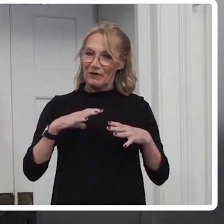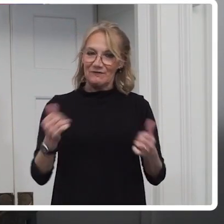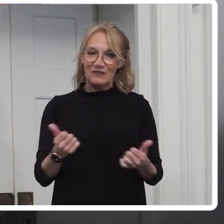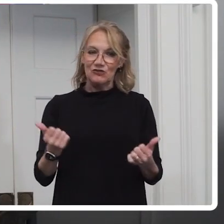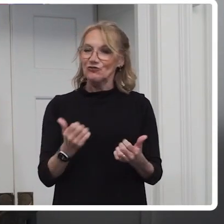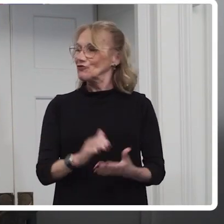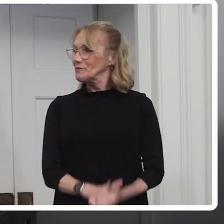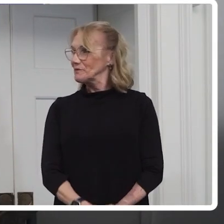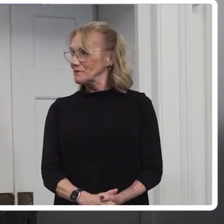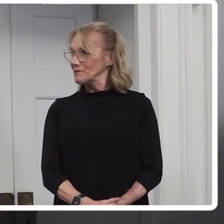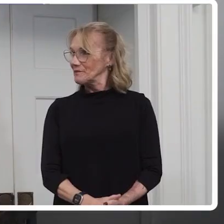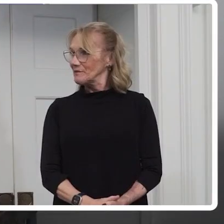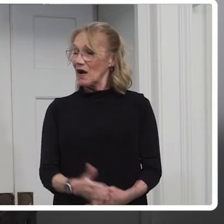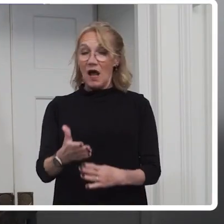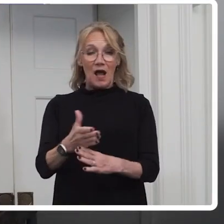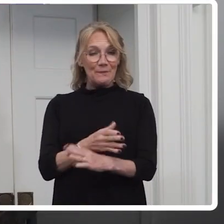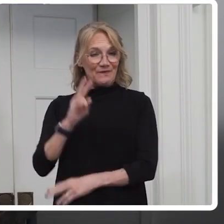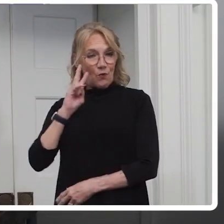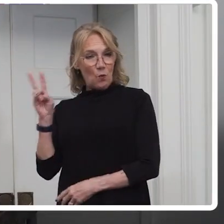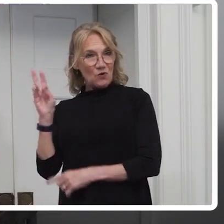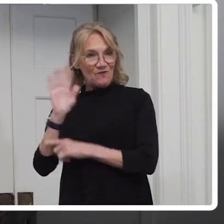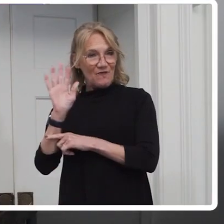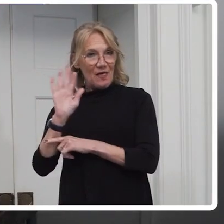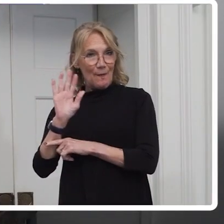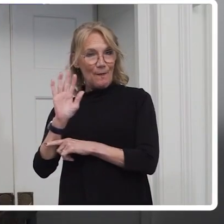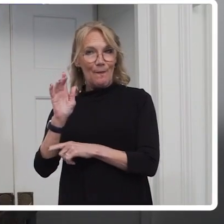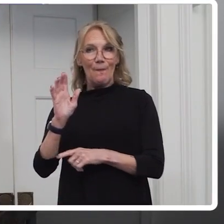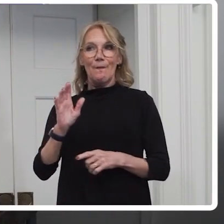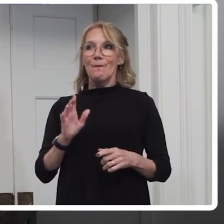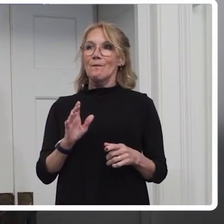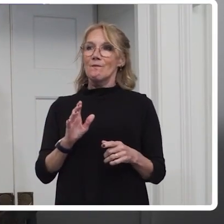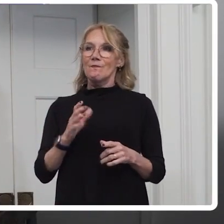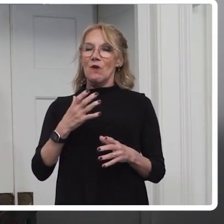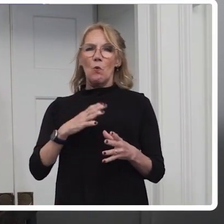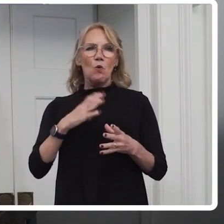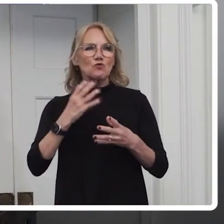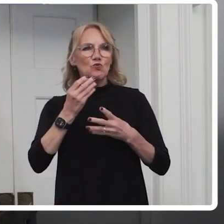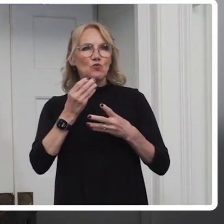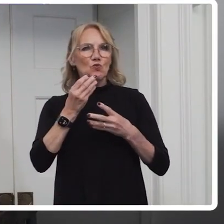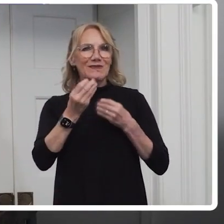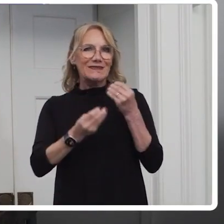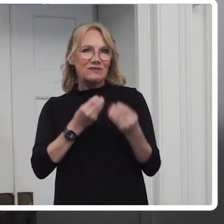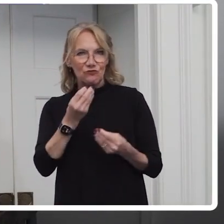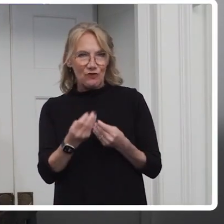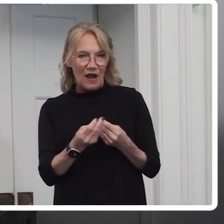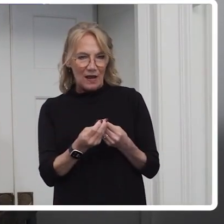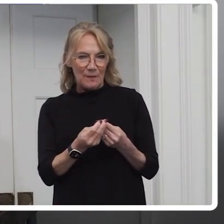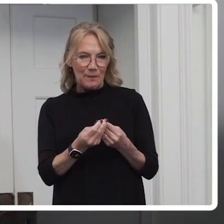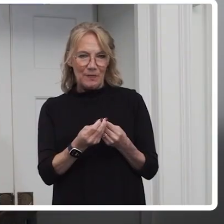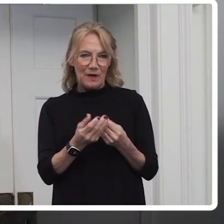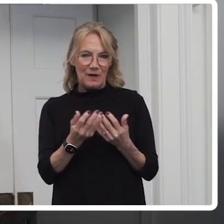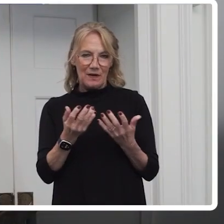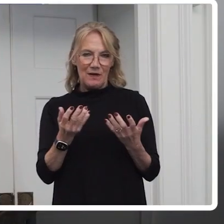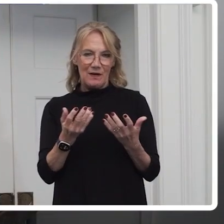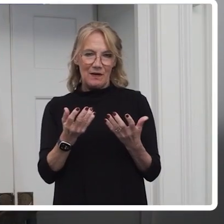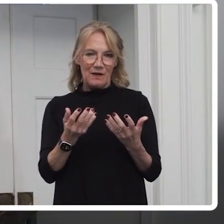the break. So before we watch Grace's film, I just wanted to give a bit of a description of